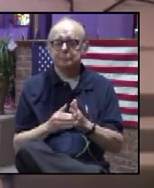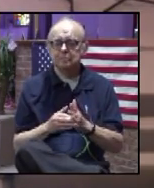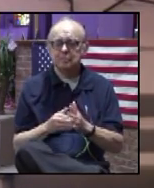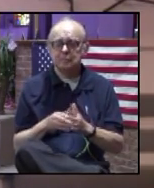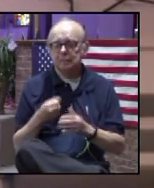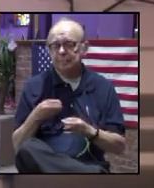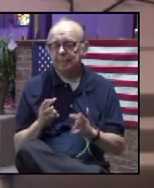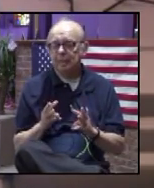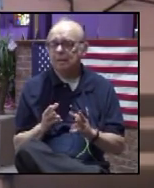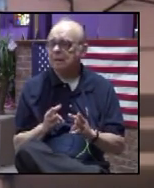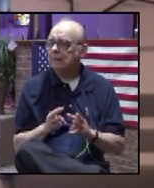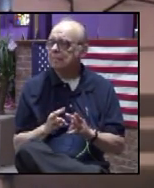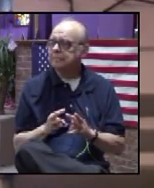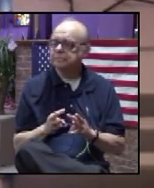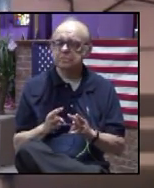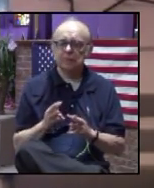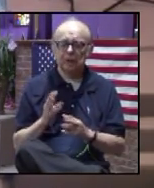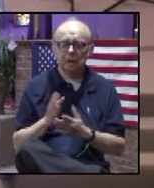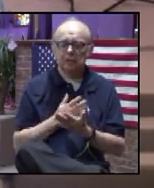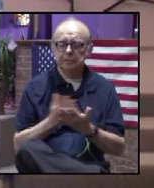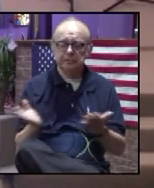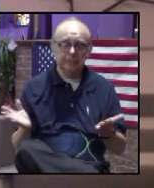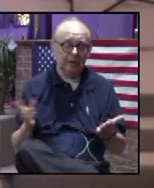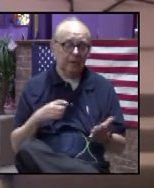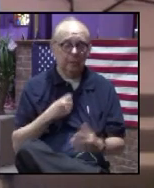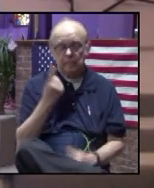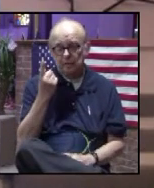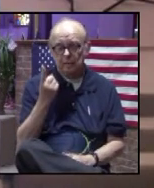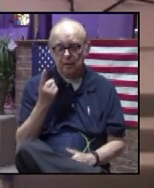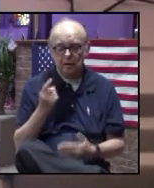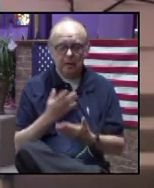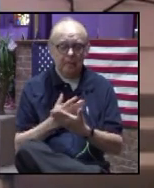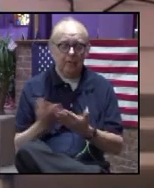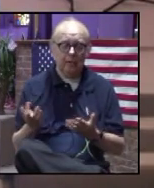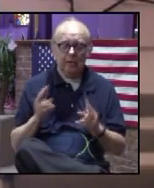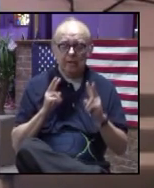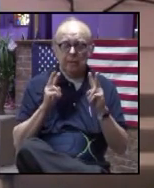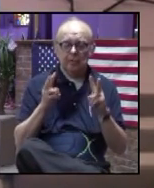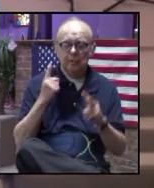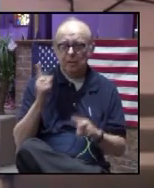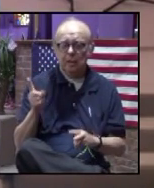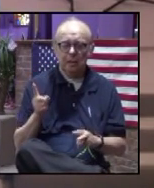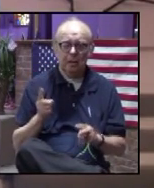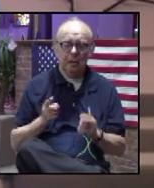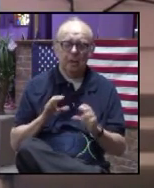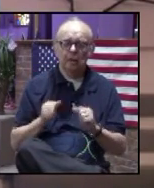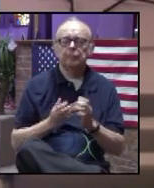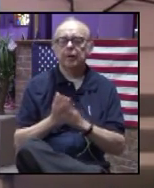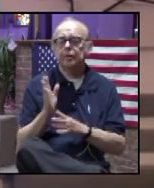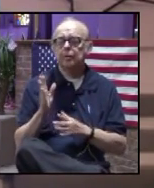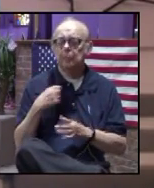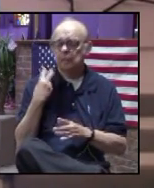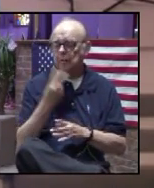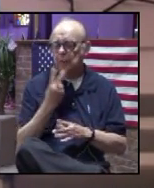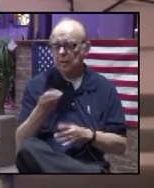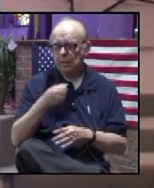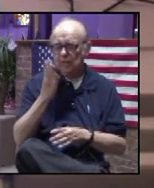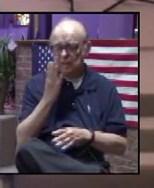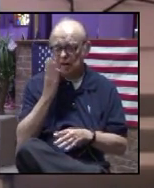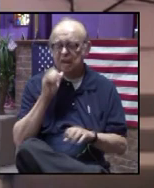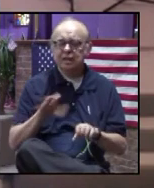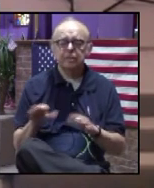anyway, part of the things that we don't realize is that the things that we're looking for, the breakthrough that we're looking for, God can